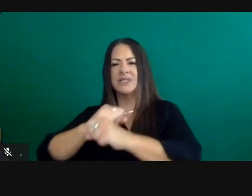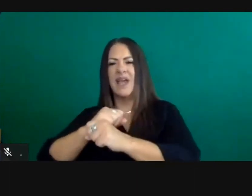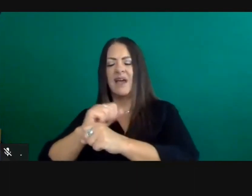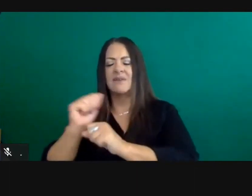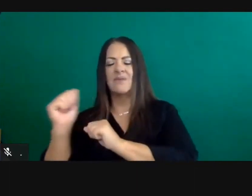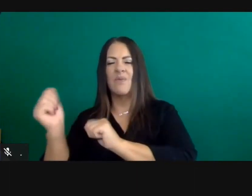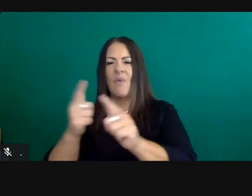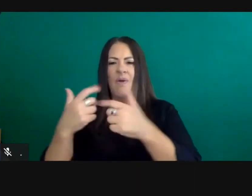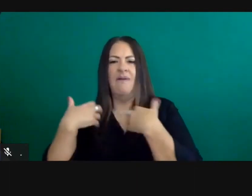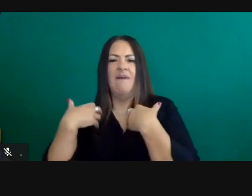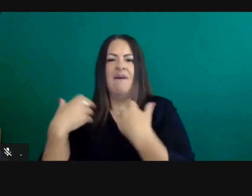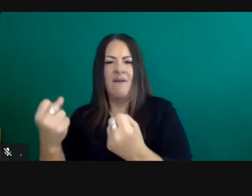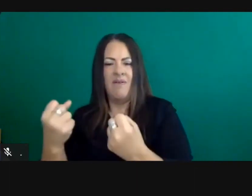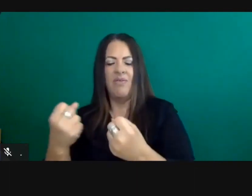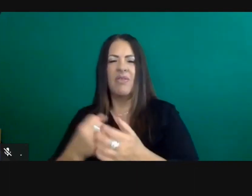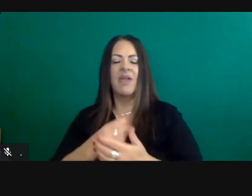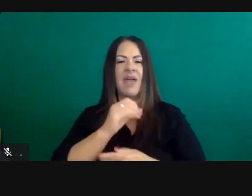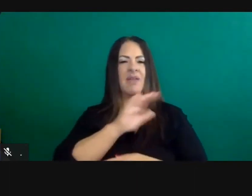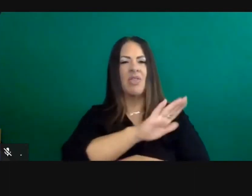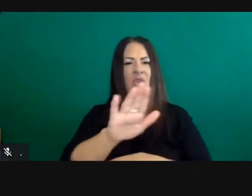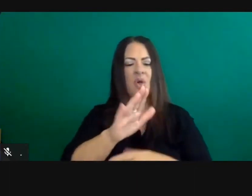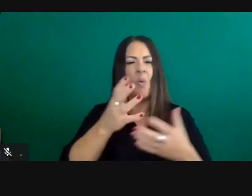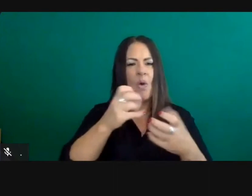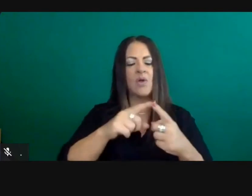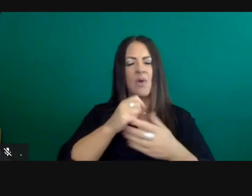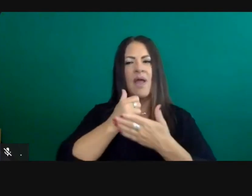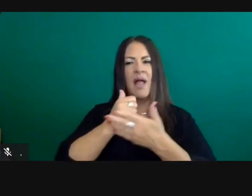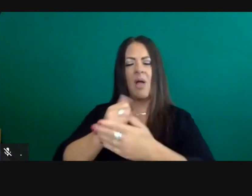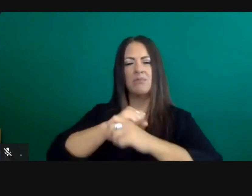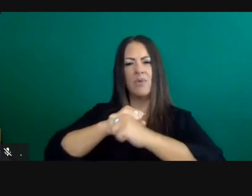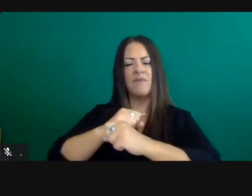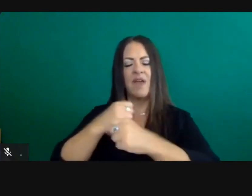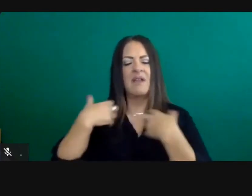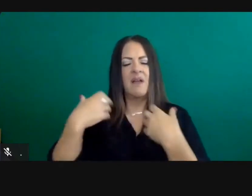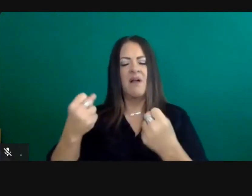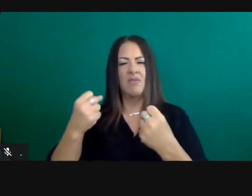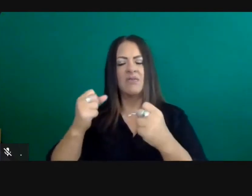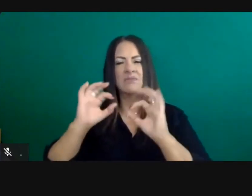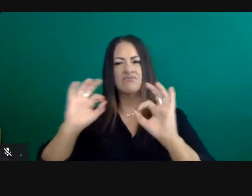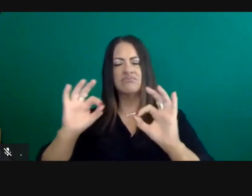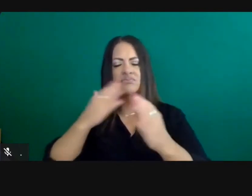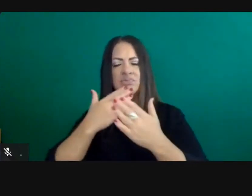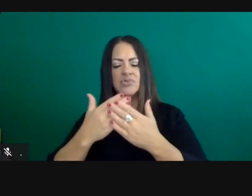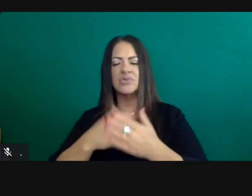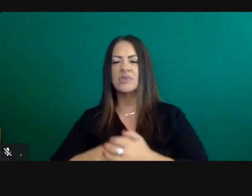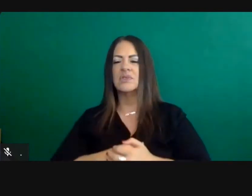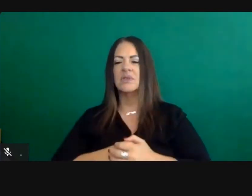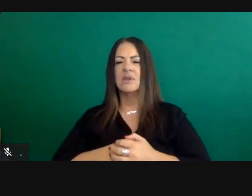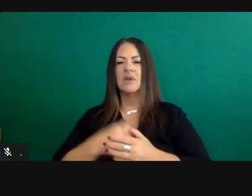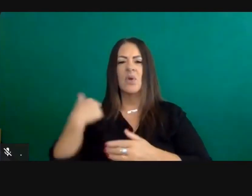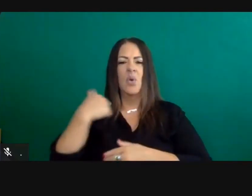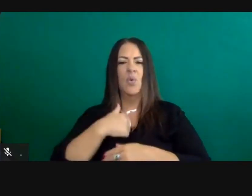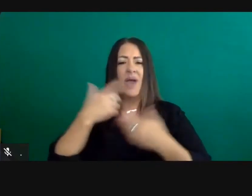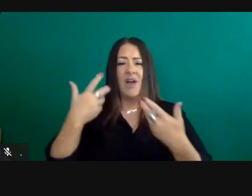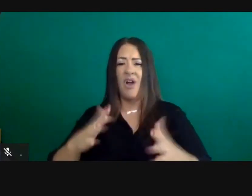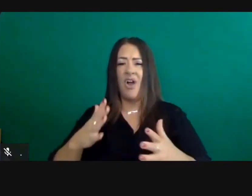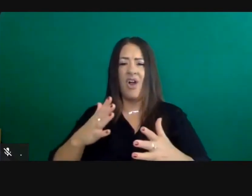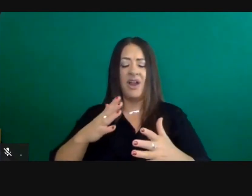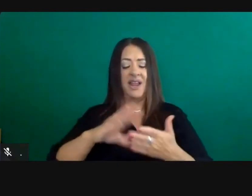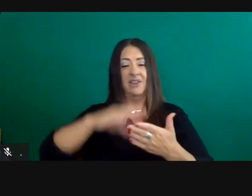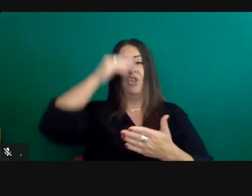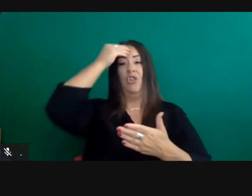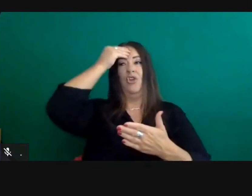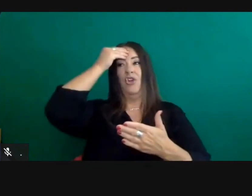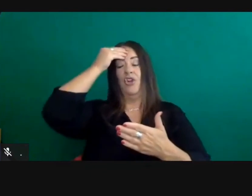tune and sensitive to that. And our whole approach with slow and stringent really comes from the lessons of earlier